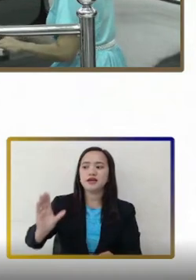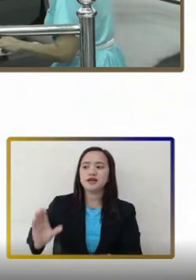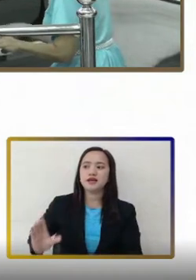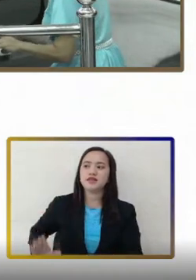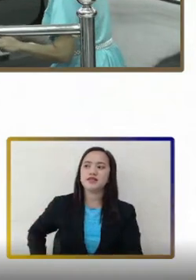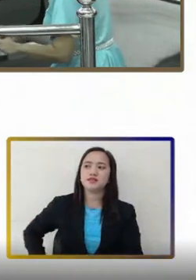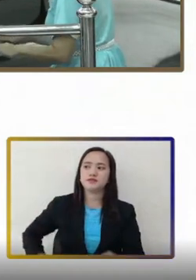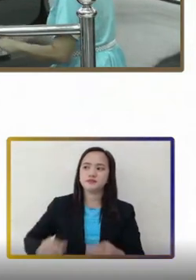Christ.